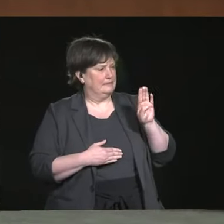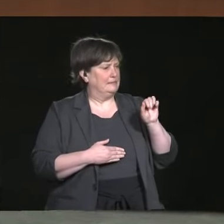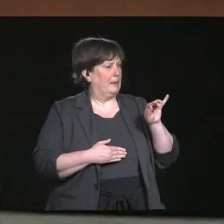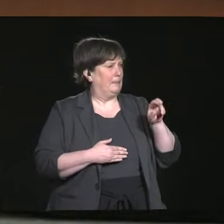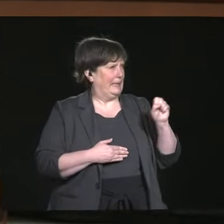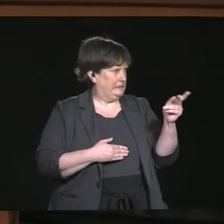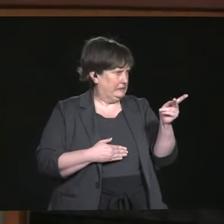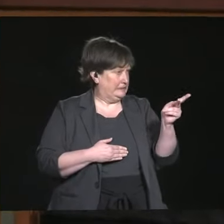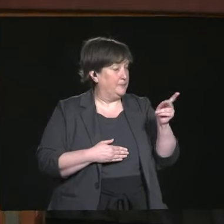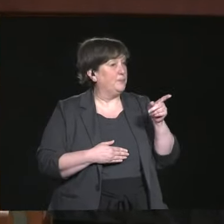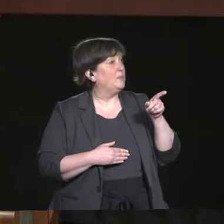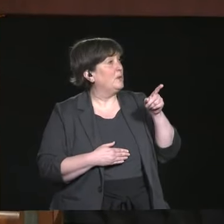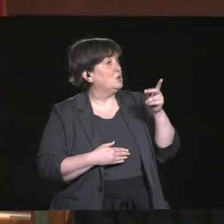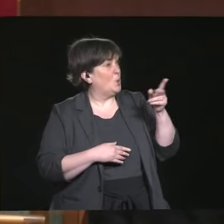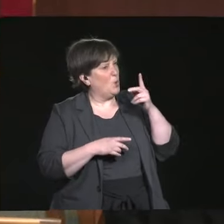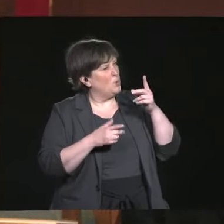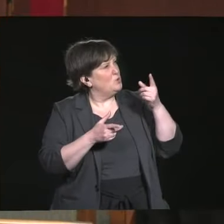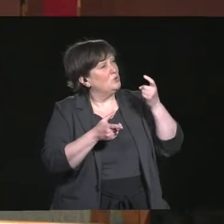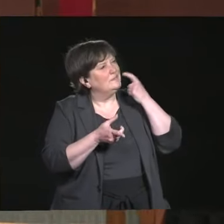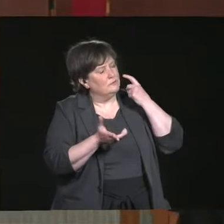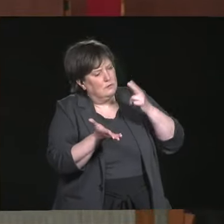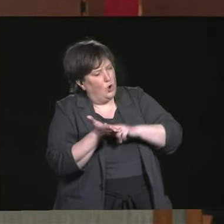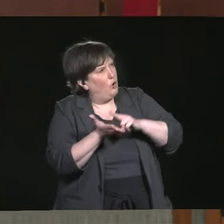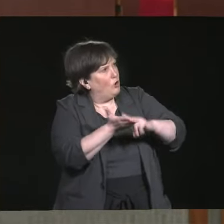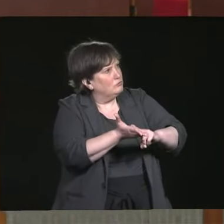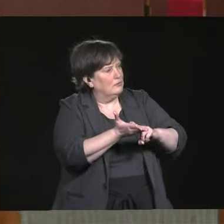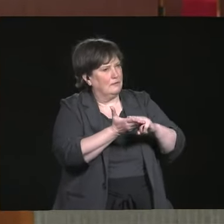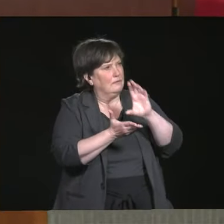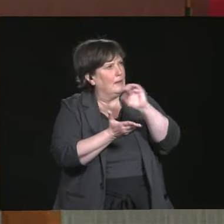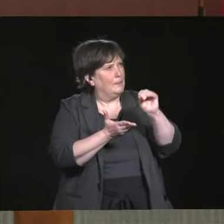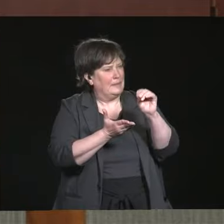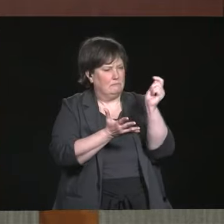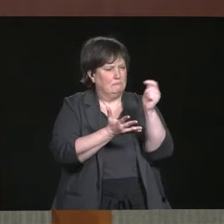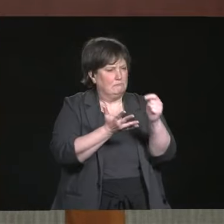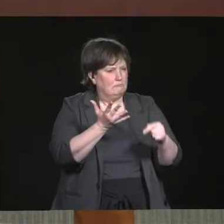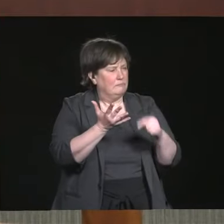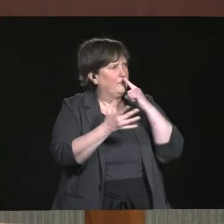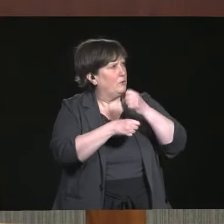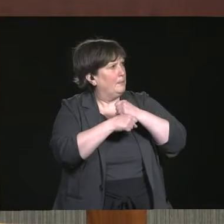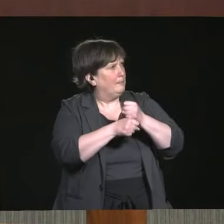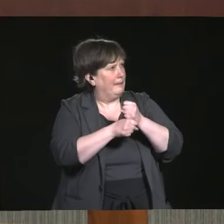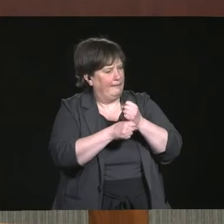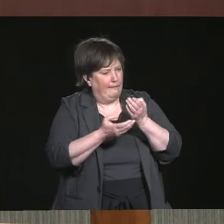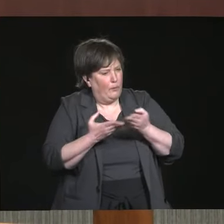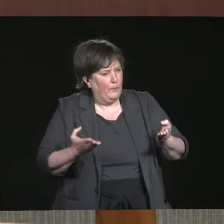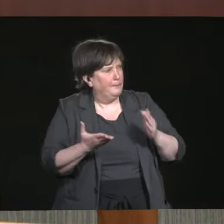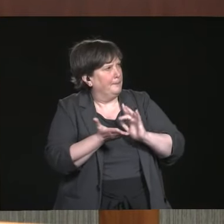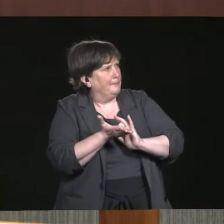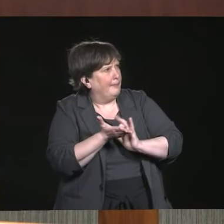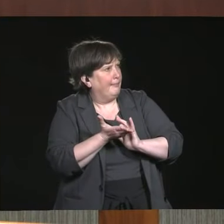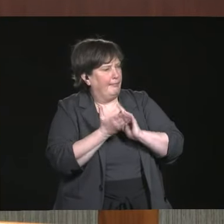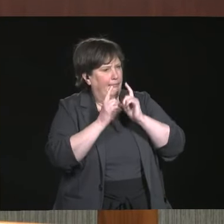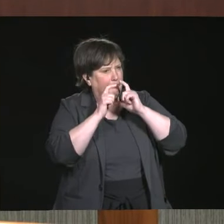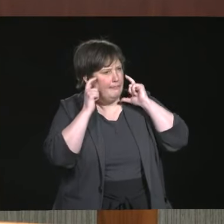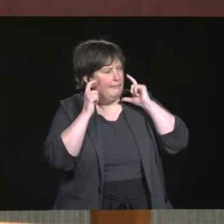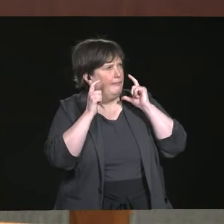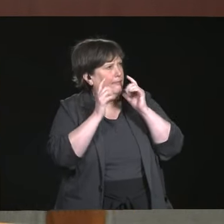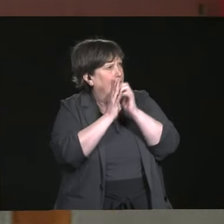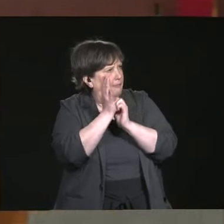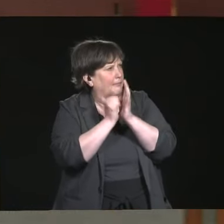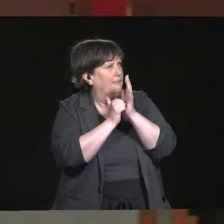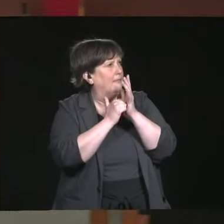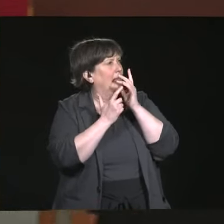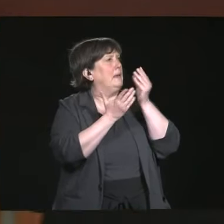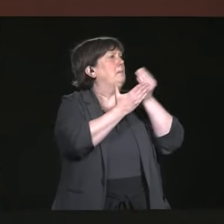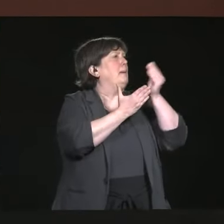with to produce medical equipment and from other equipment that we're procuring, say, internationally, when exactly are we